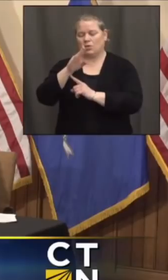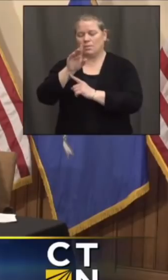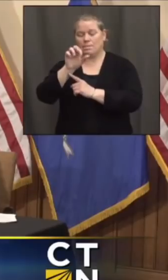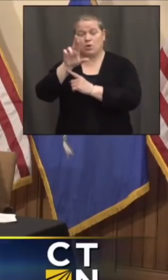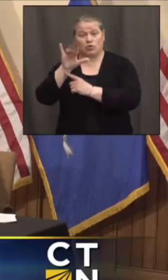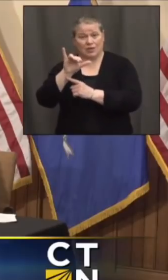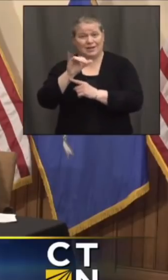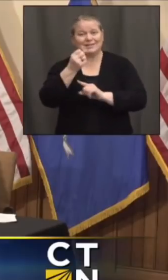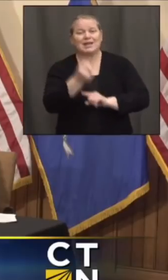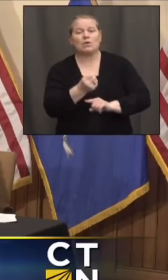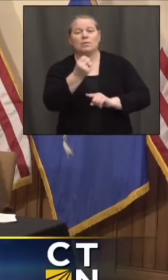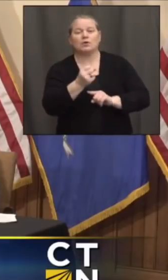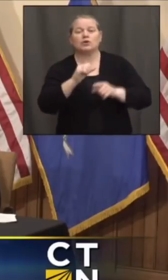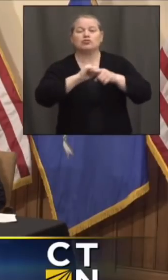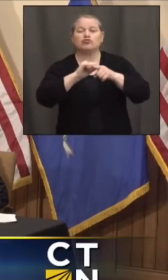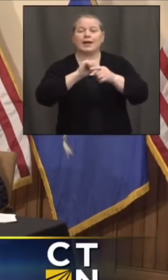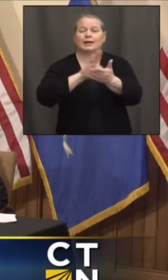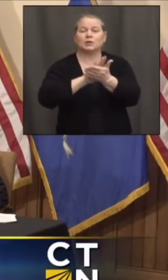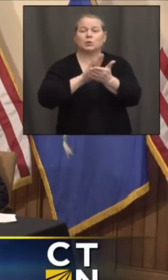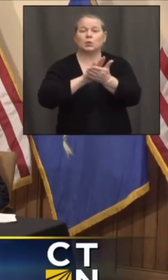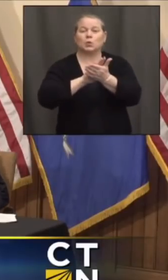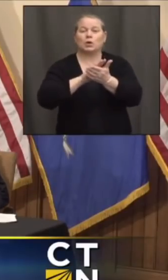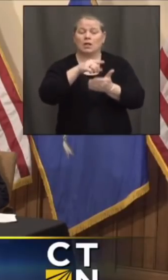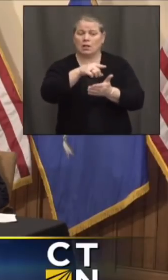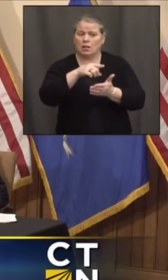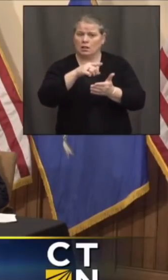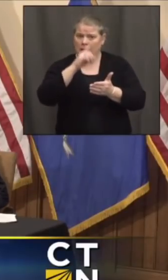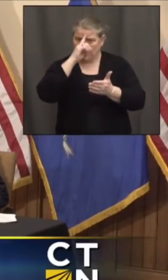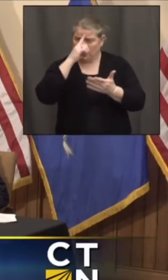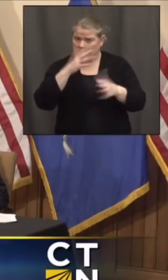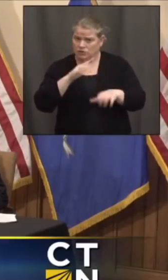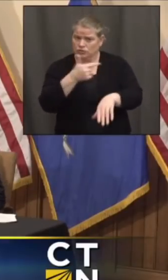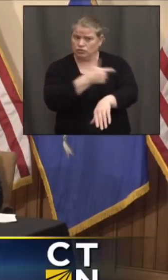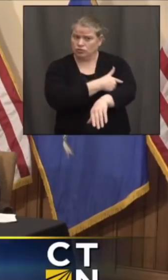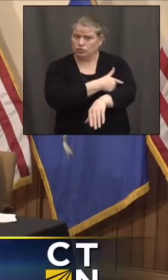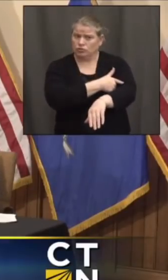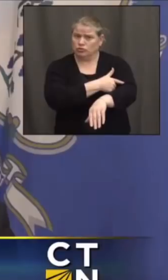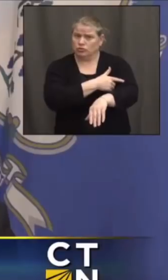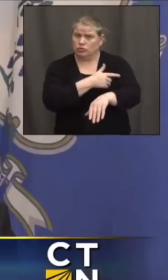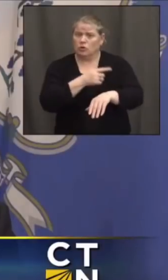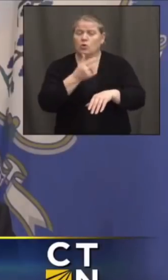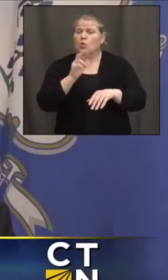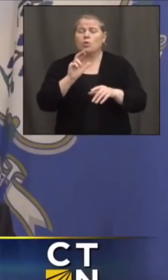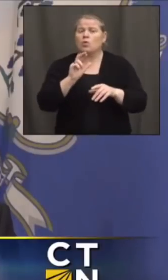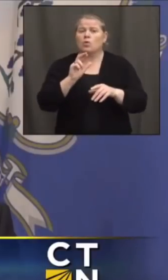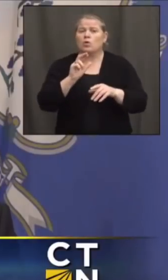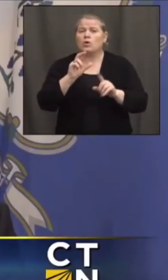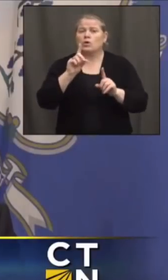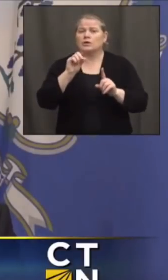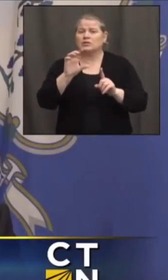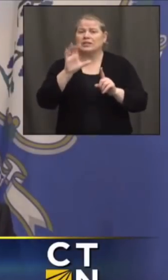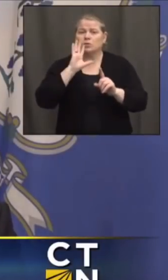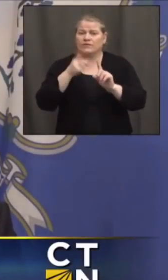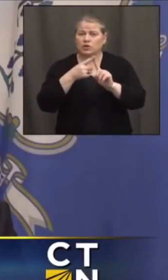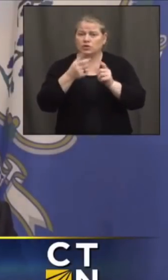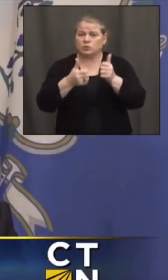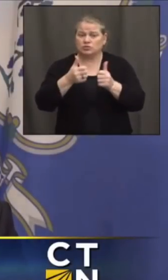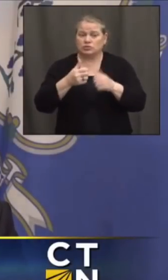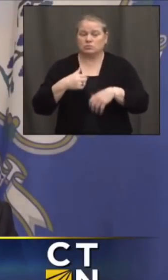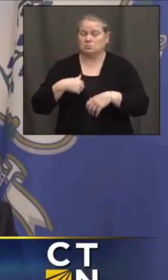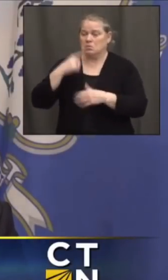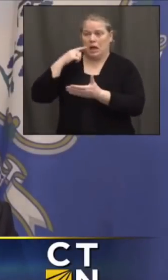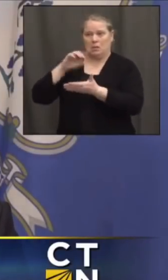going to be the first one? I believe we've done a homeless shelter as of a couple of days ago. I think that was one of the first congregate